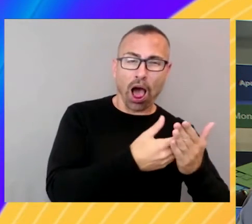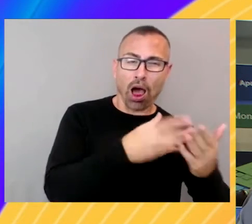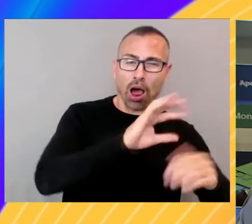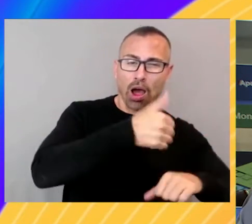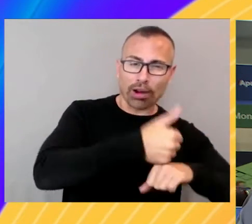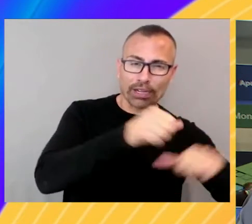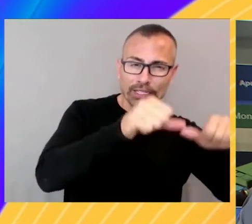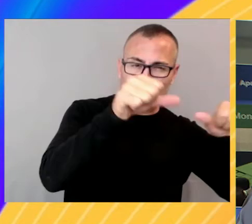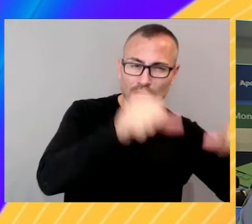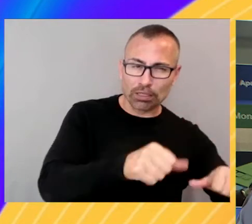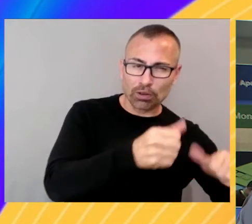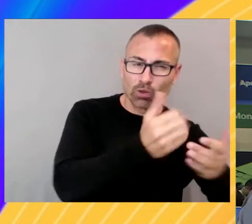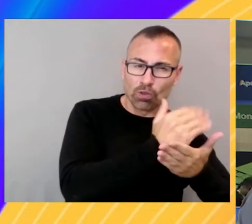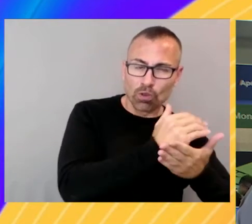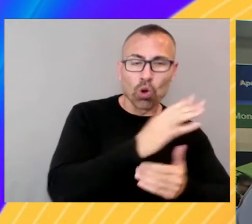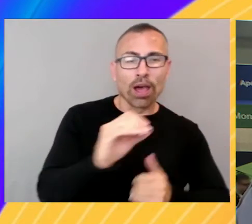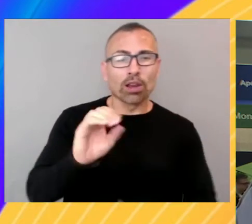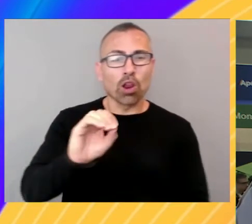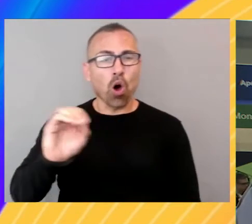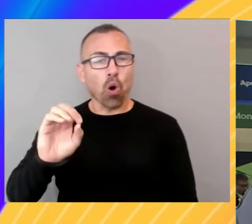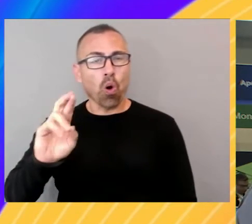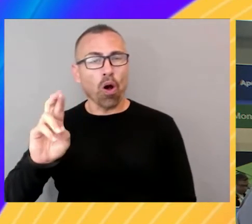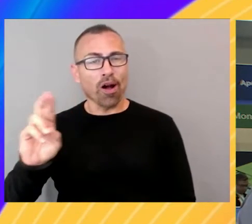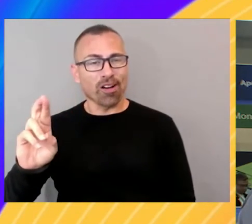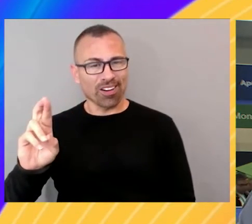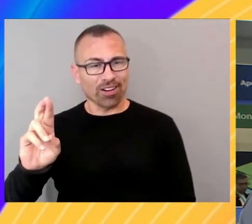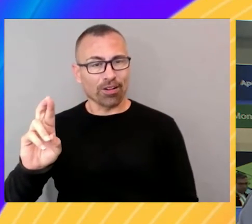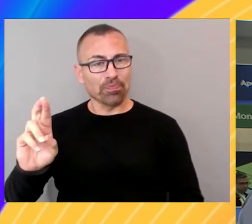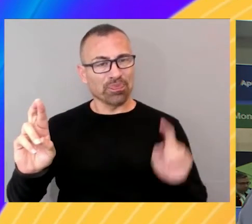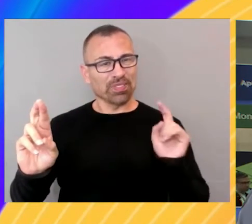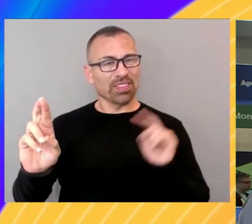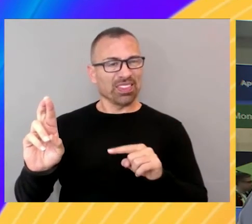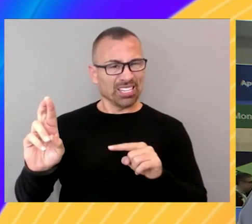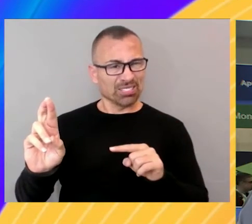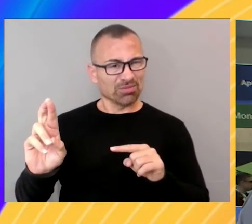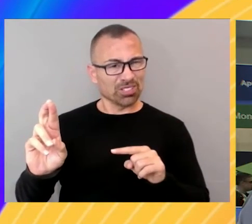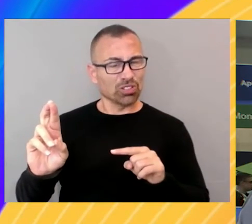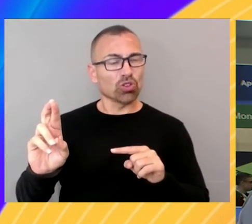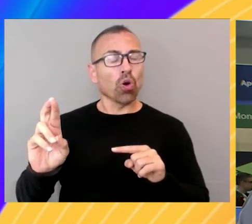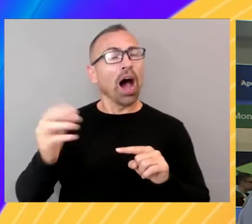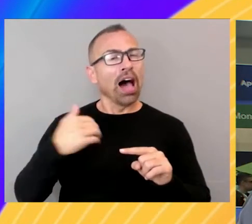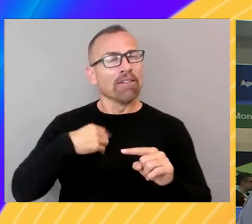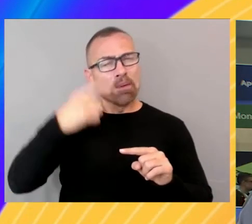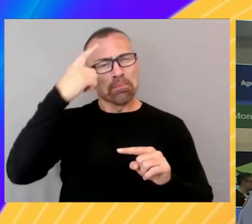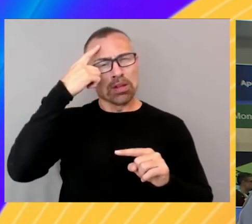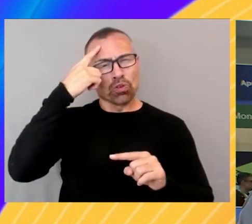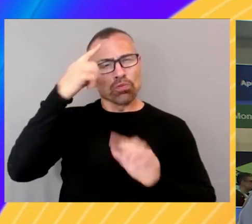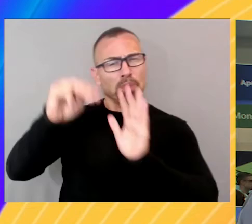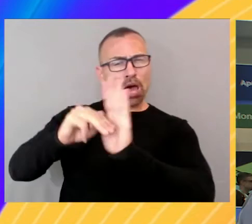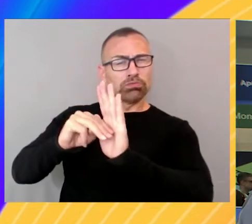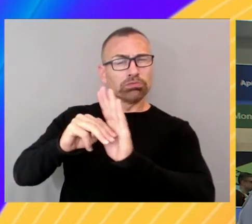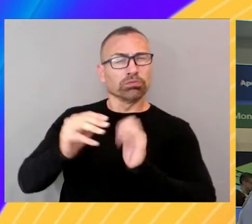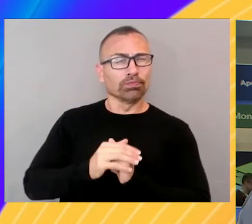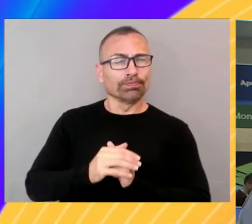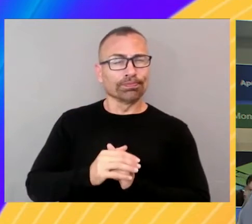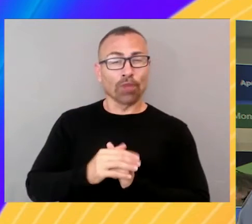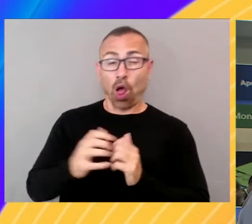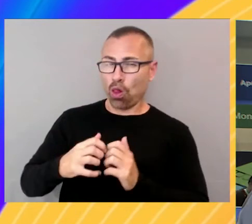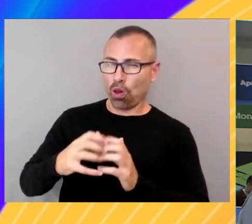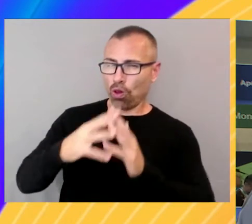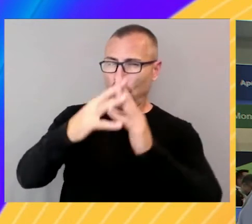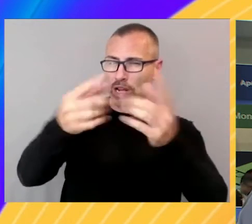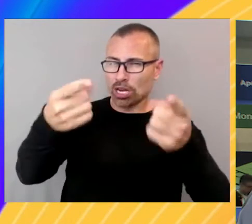if you have a mental model of I'm going to launch something soon. What are the top risks I need to